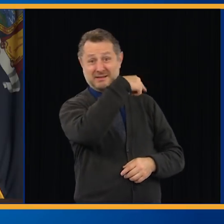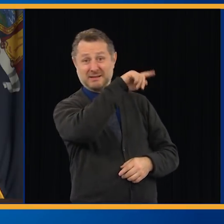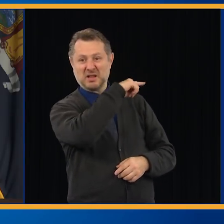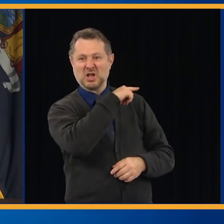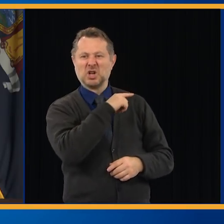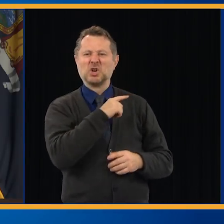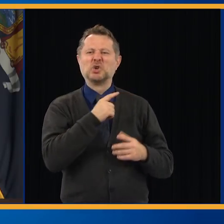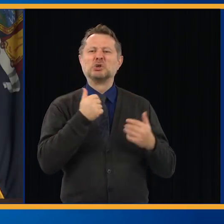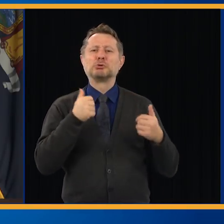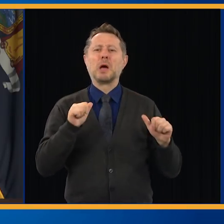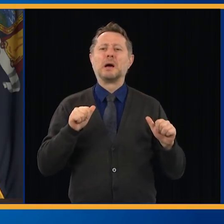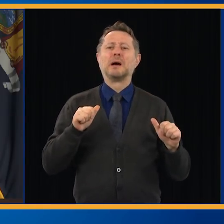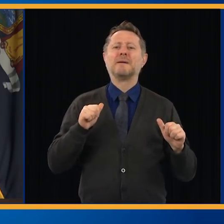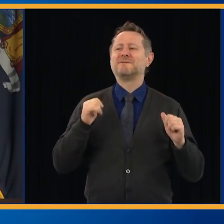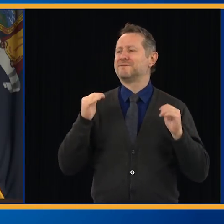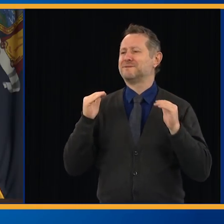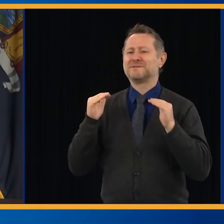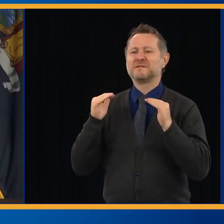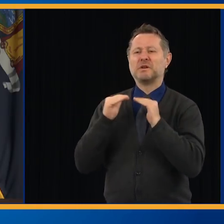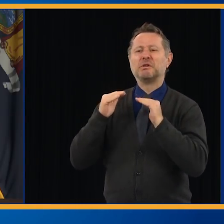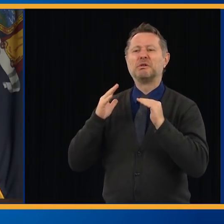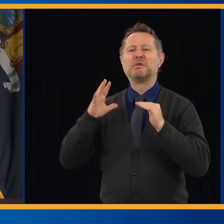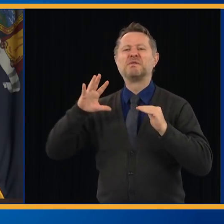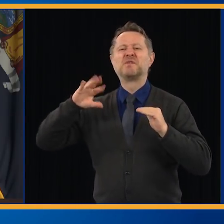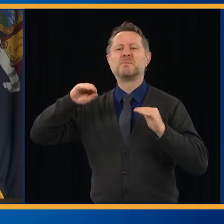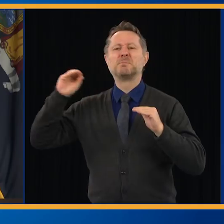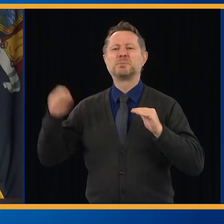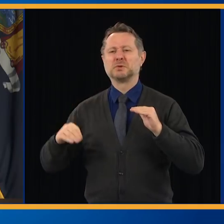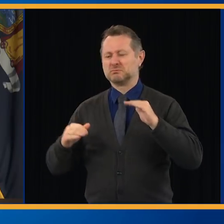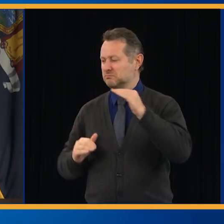half as good as the American people.